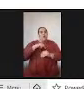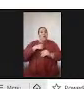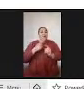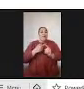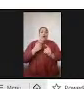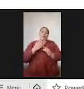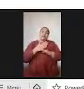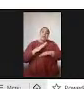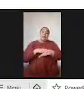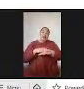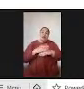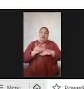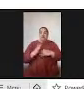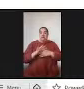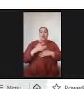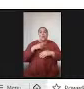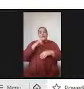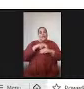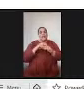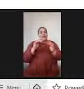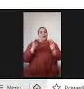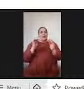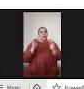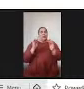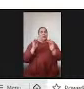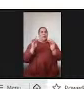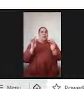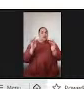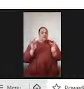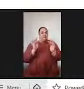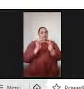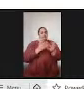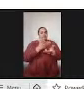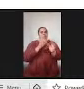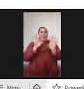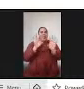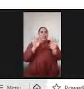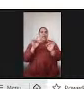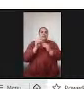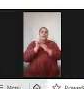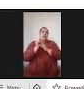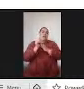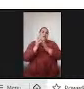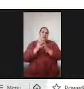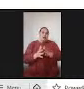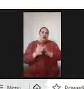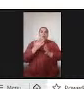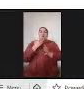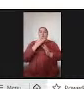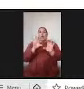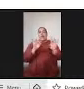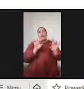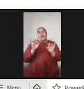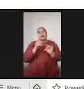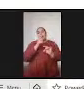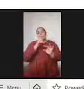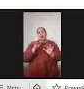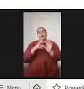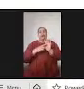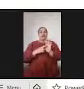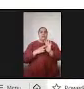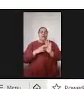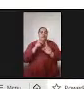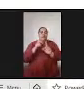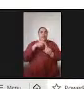to time, touch base with the elected leadership or the elected public reps in